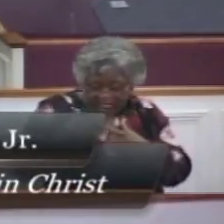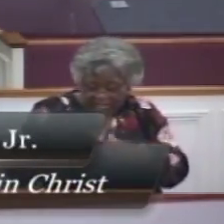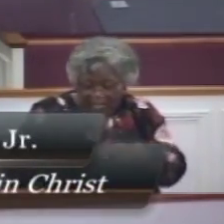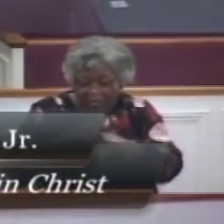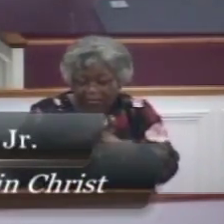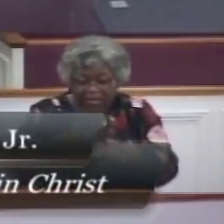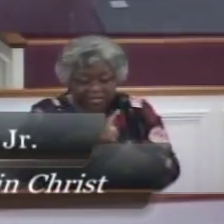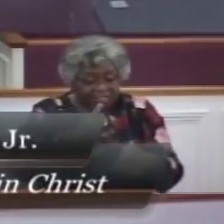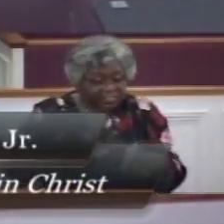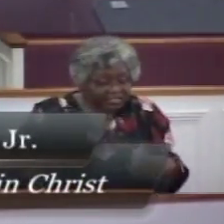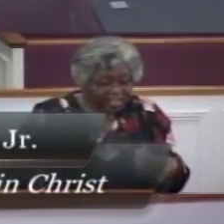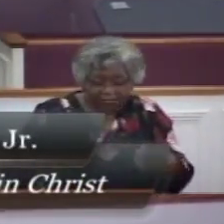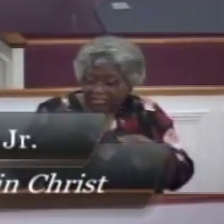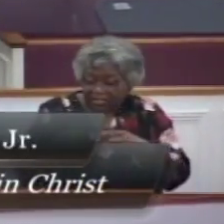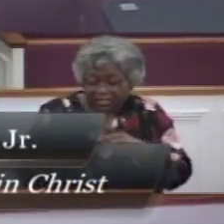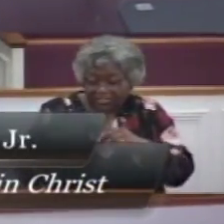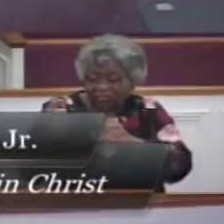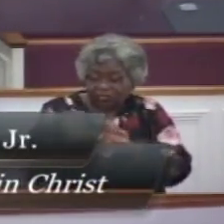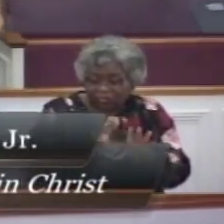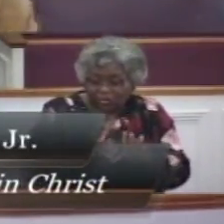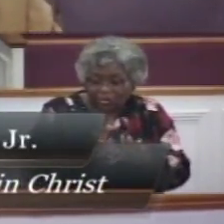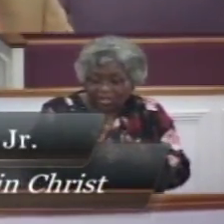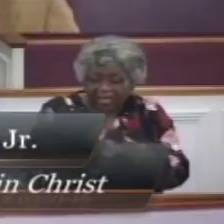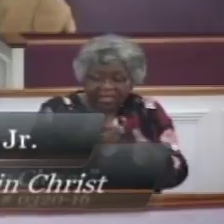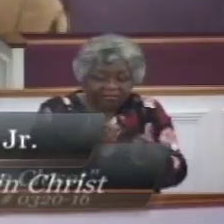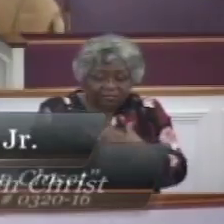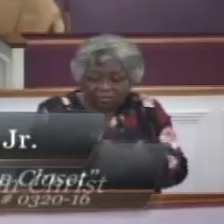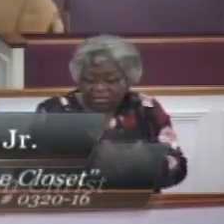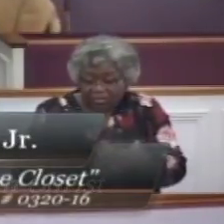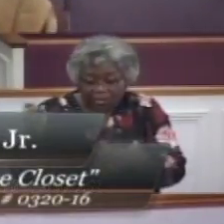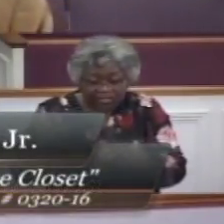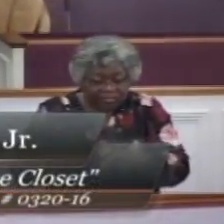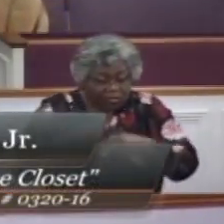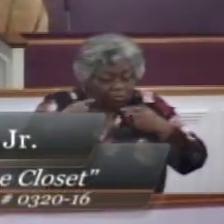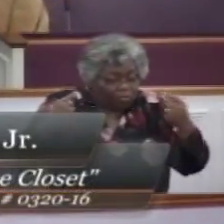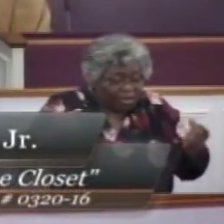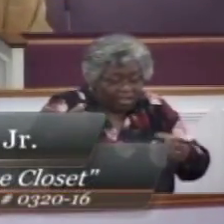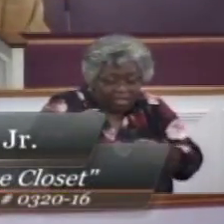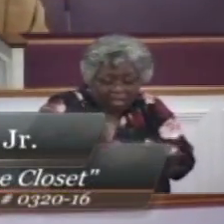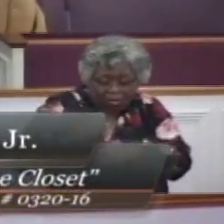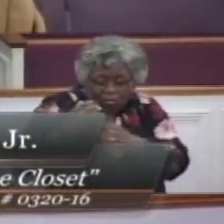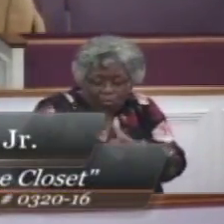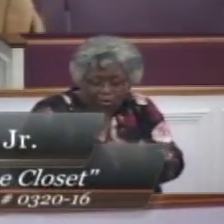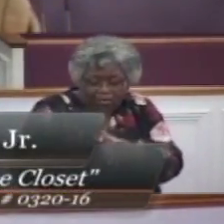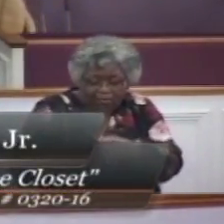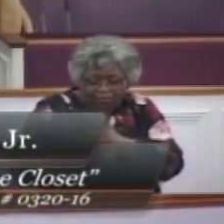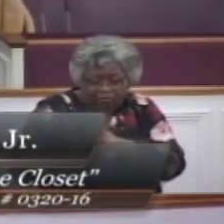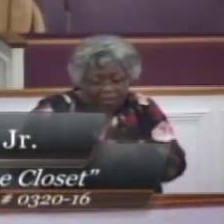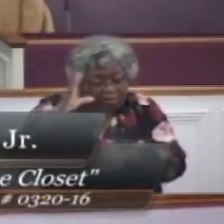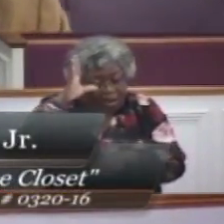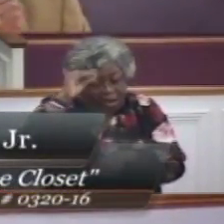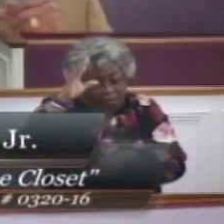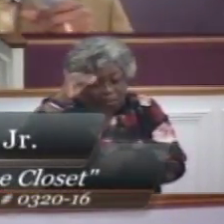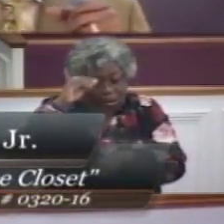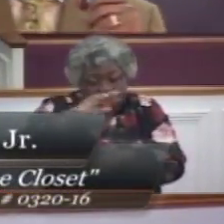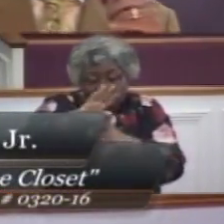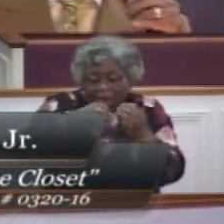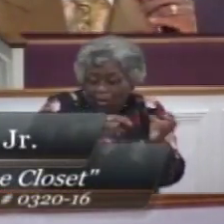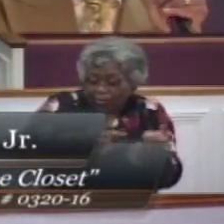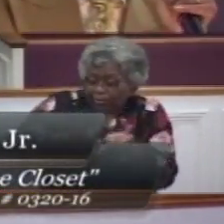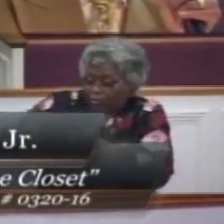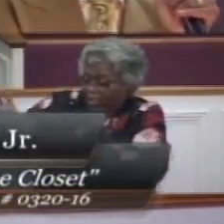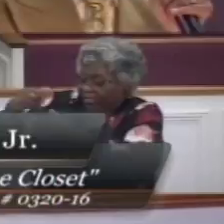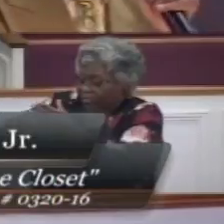But David couldn't do it. Even though he was a great warrior from a boy all the way